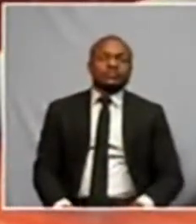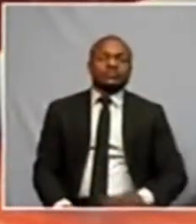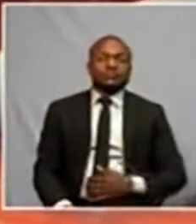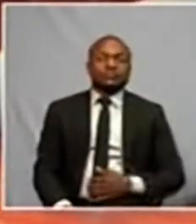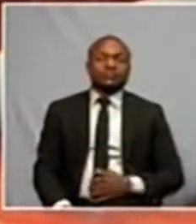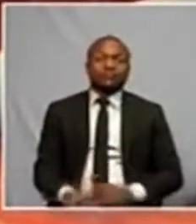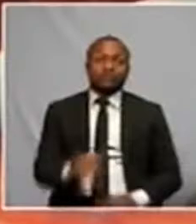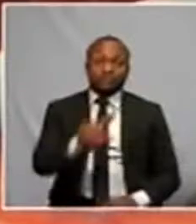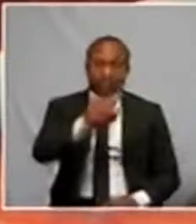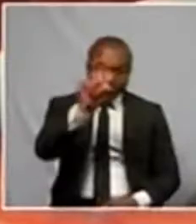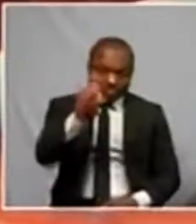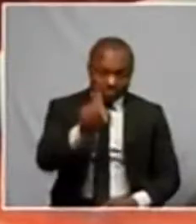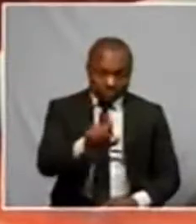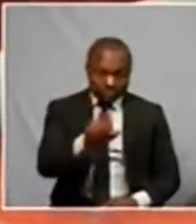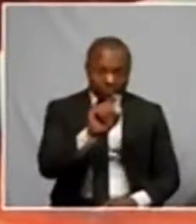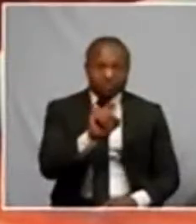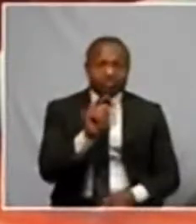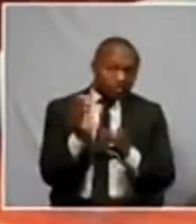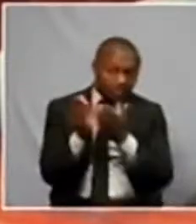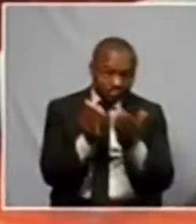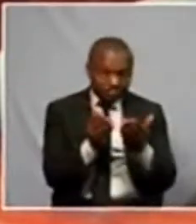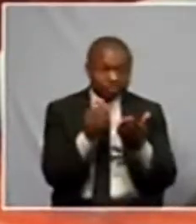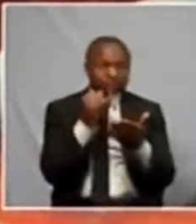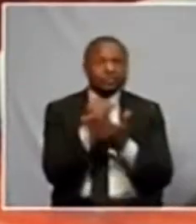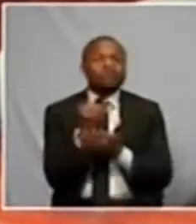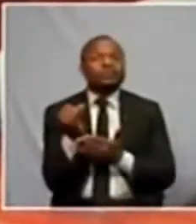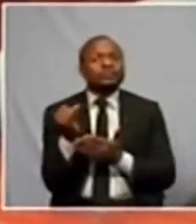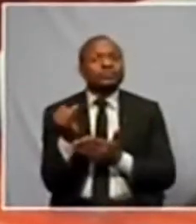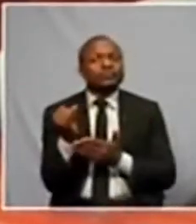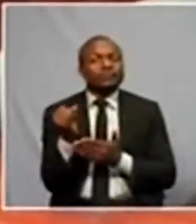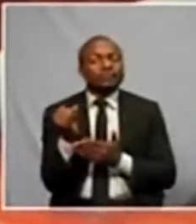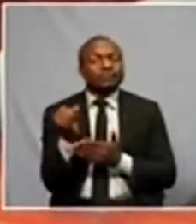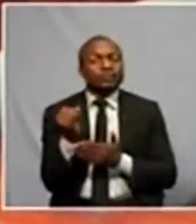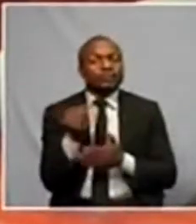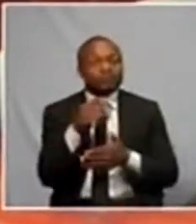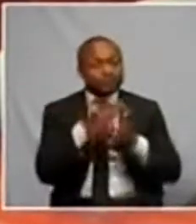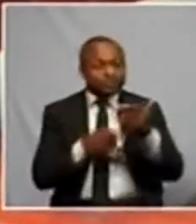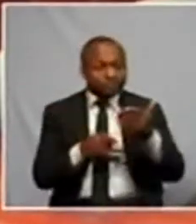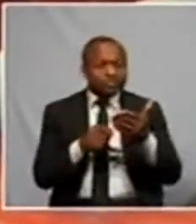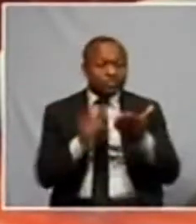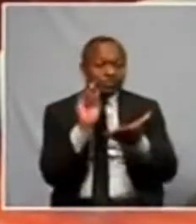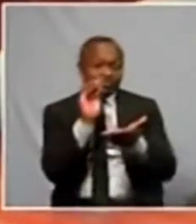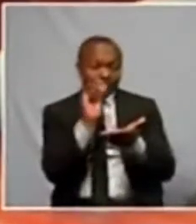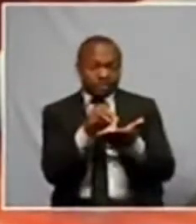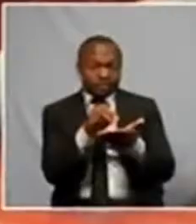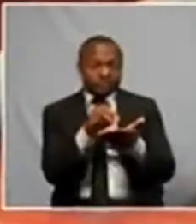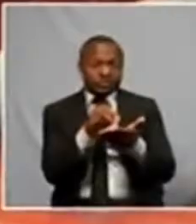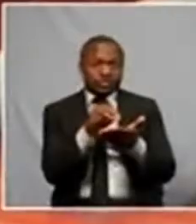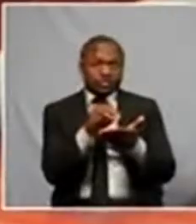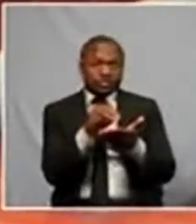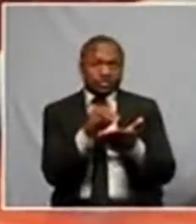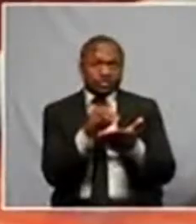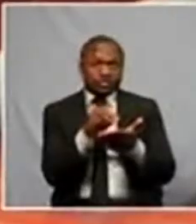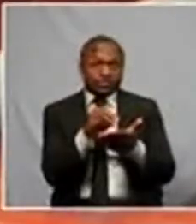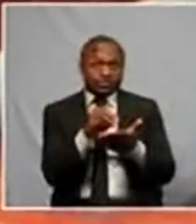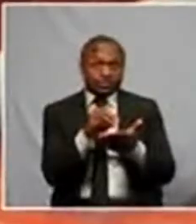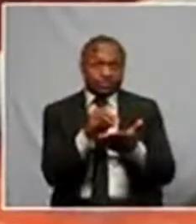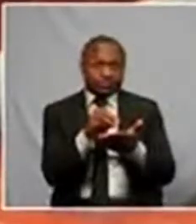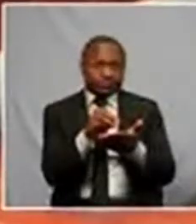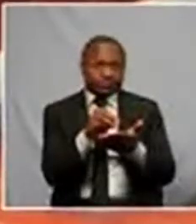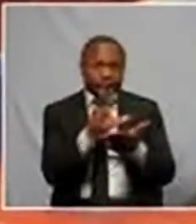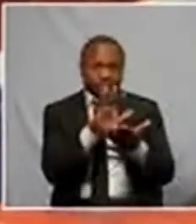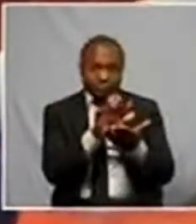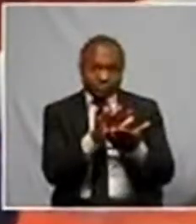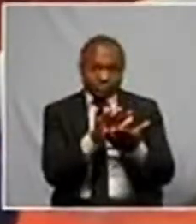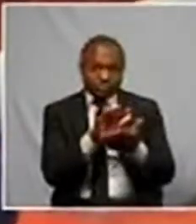the question that you raised on the issue of what we put in our conclusion, that Zambia may